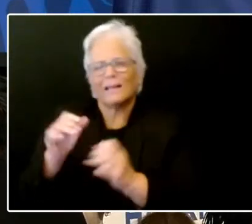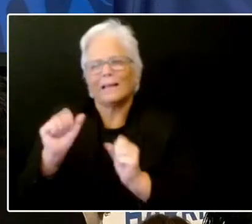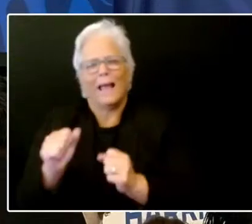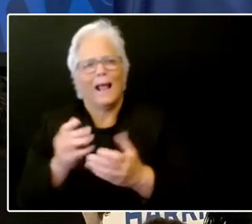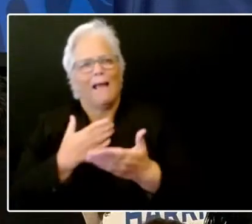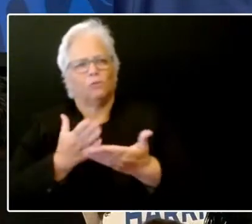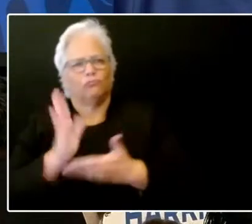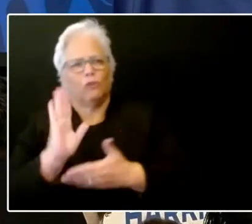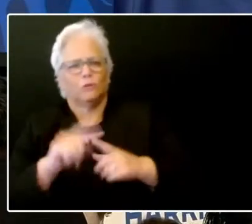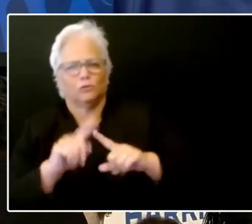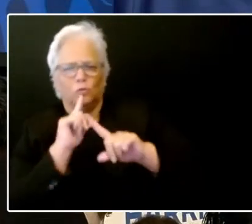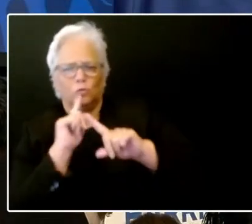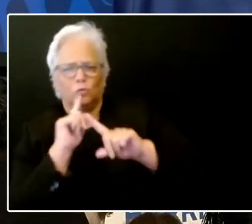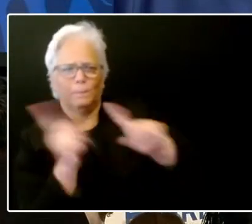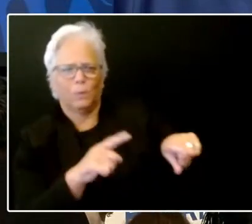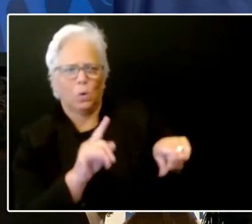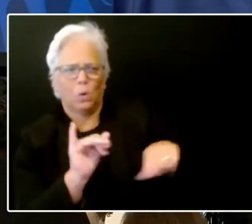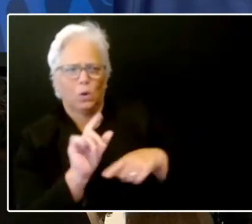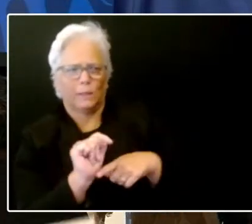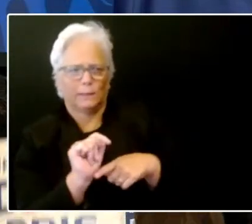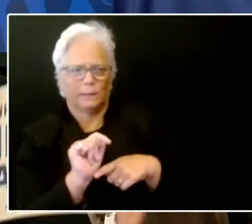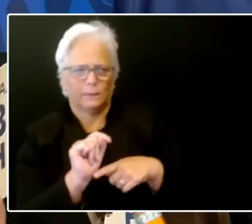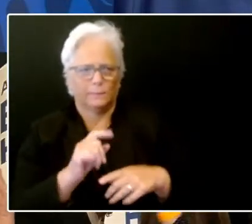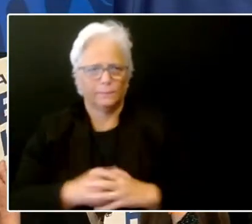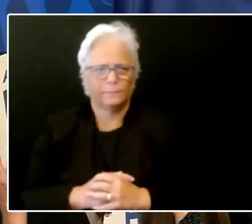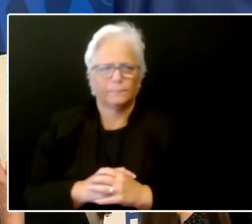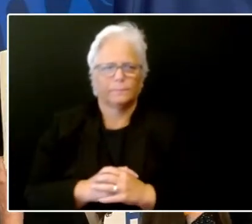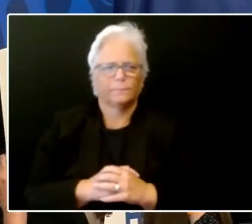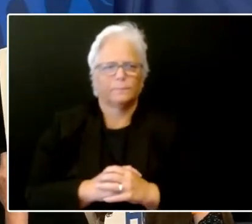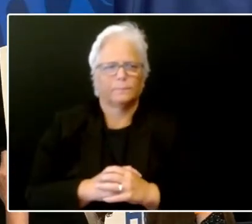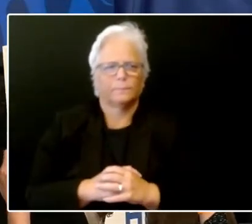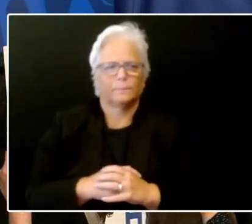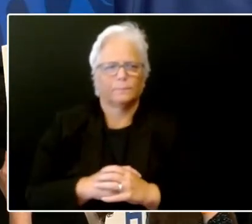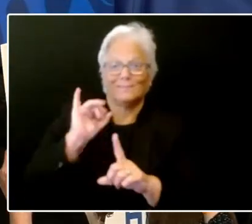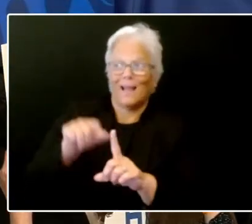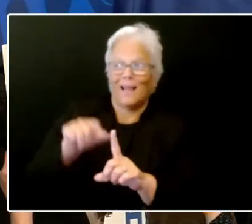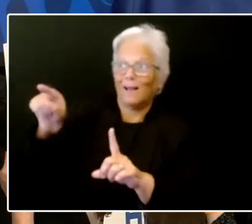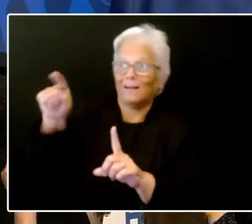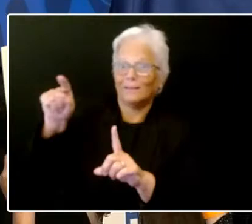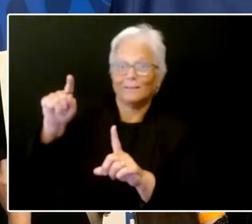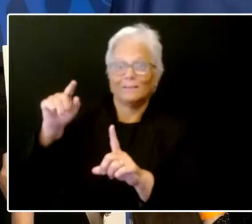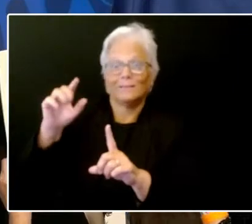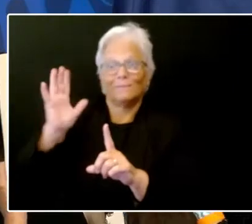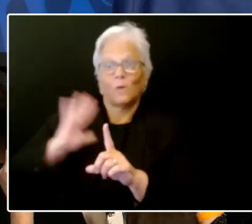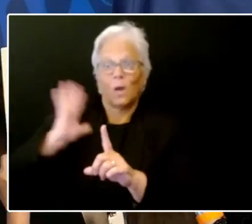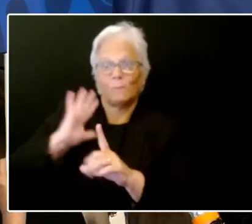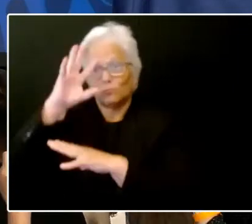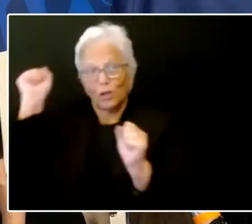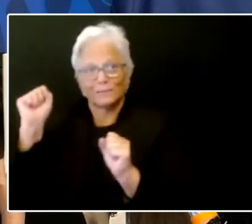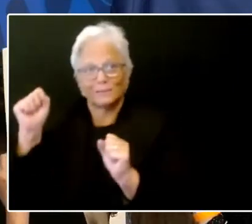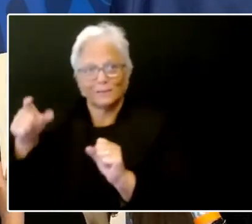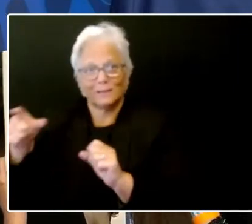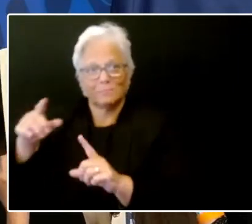hate, should never again have the chance to stand behind a microphone